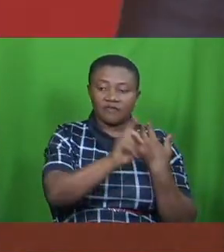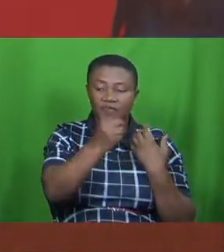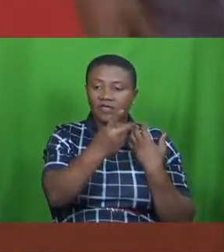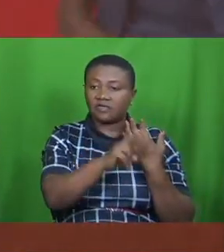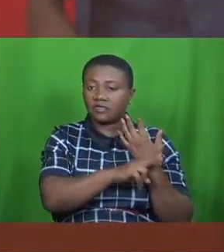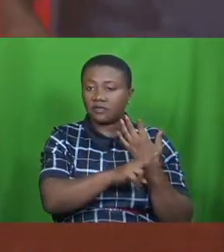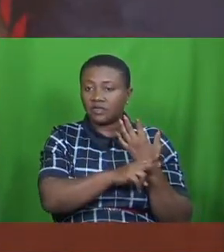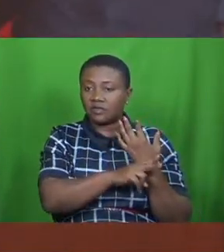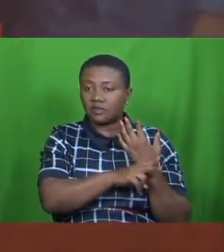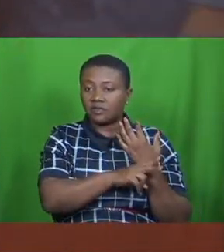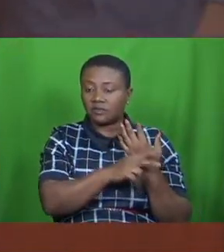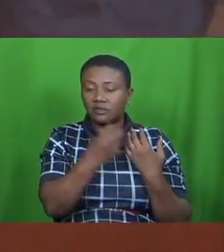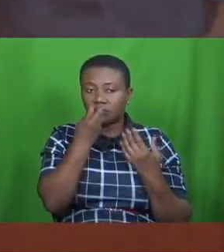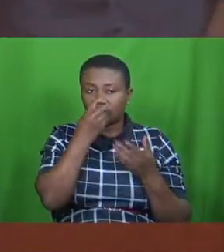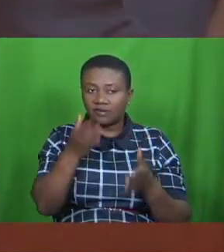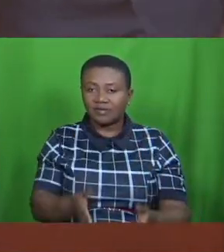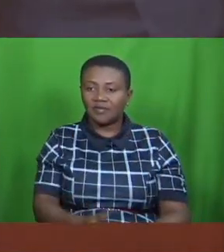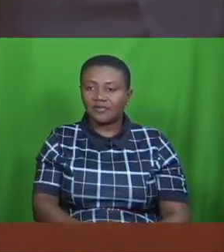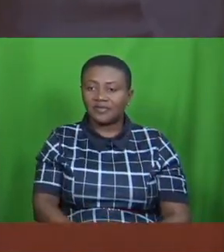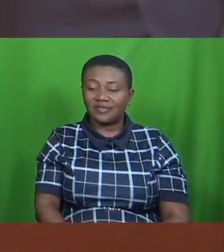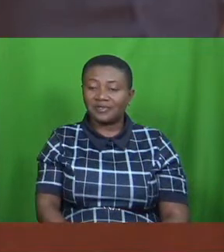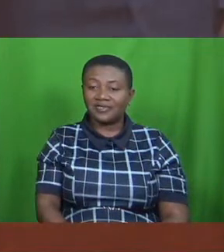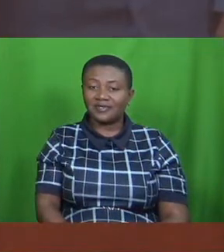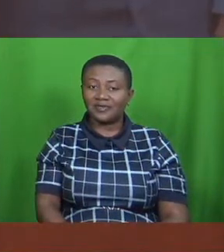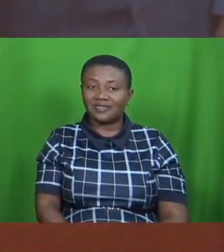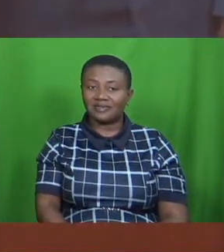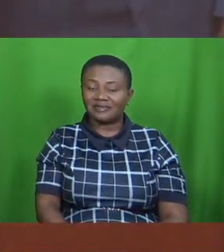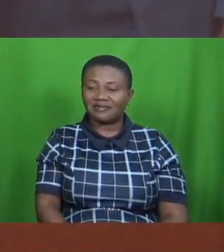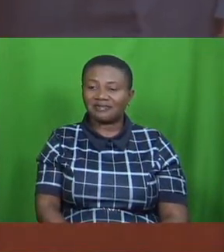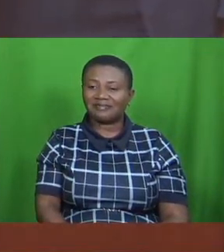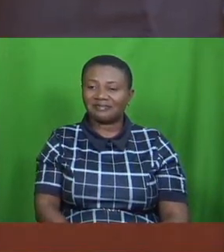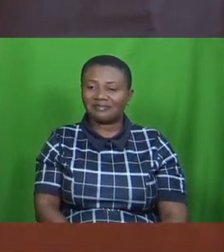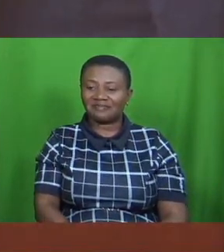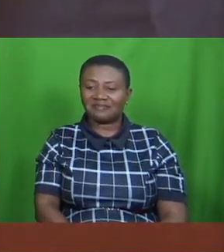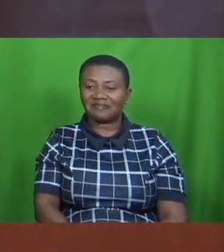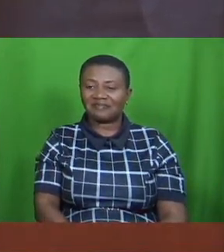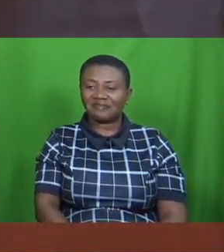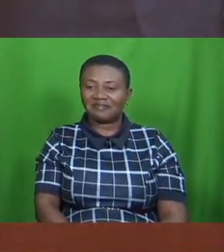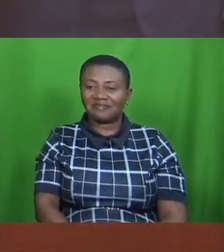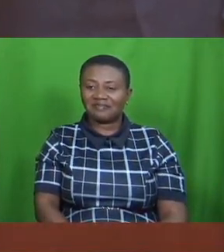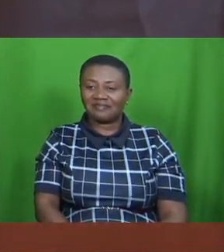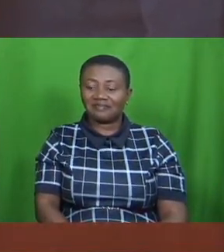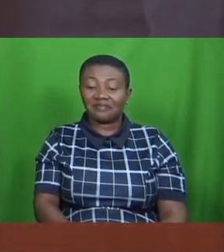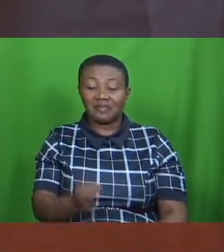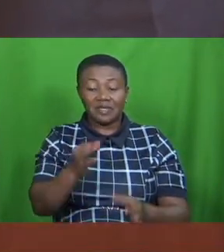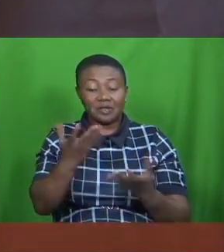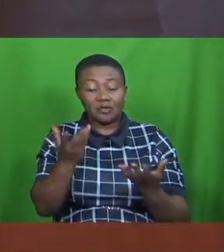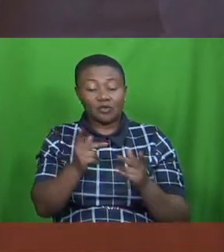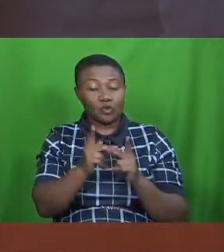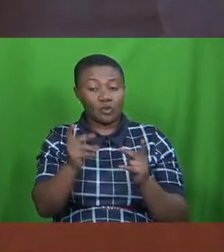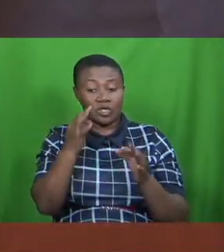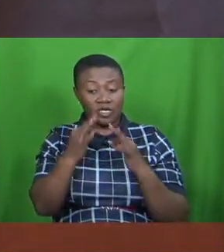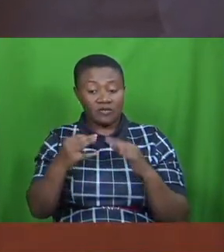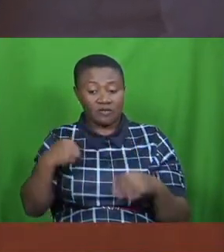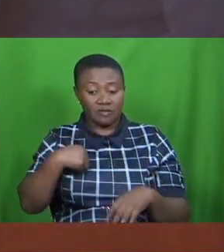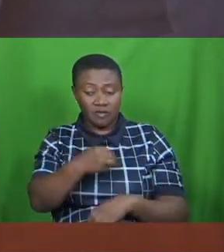they are admitted, we'll go through them together here. And so, if members are prepared